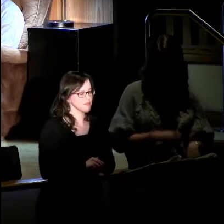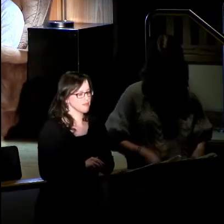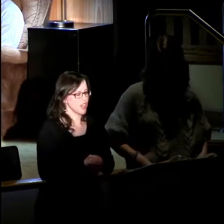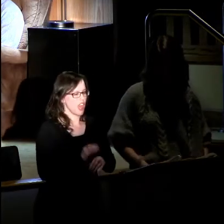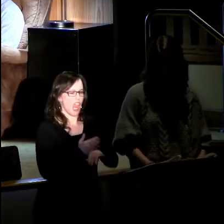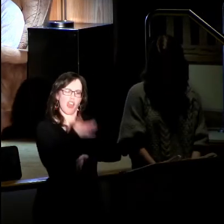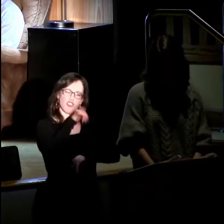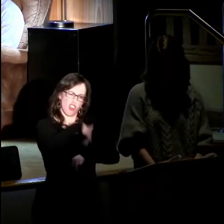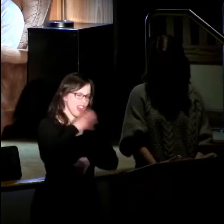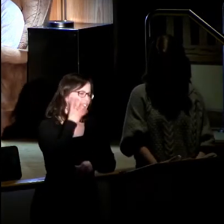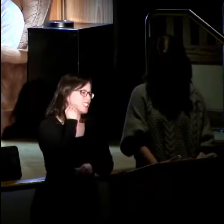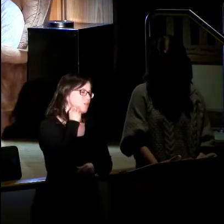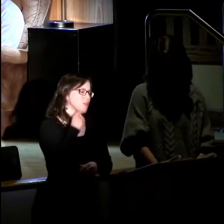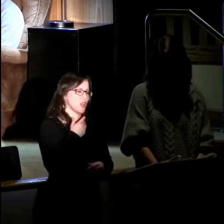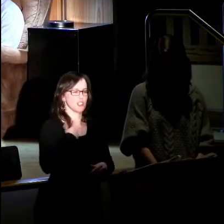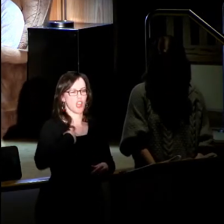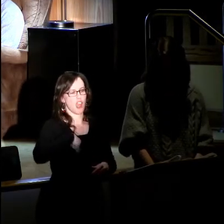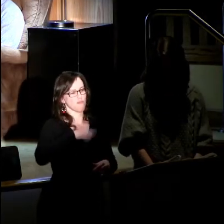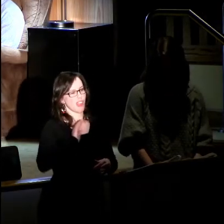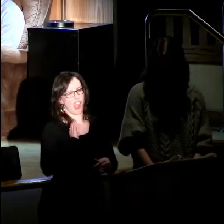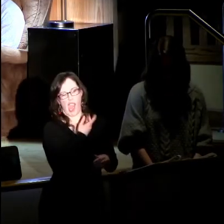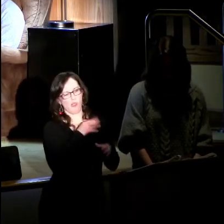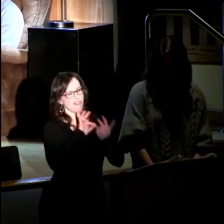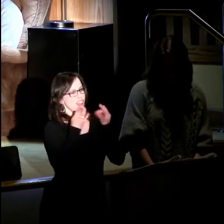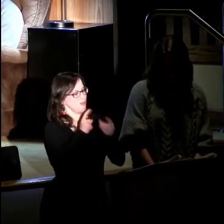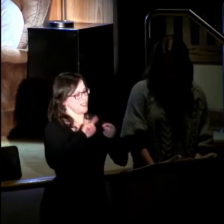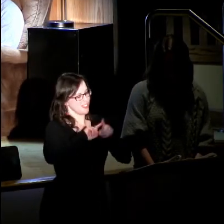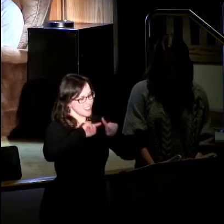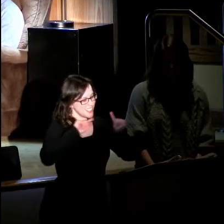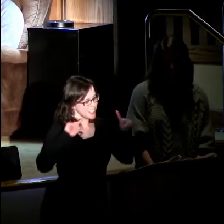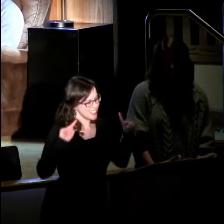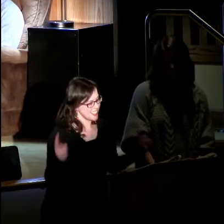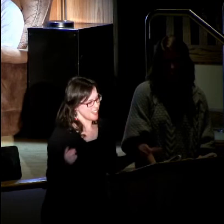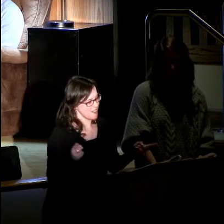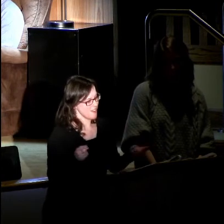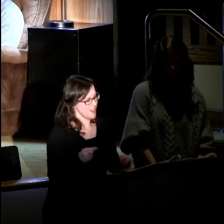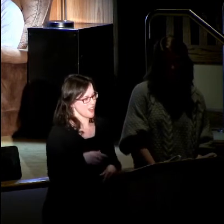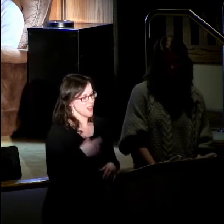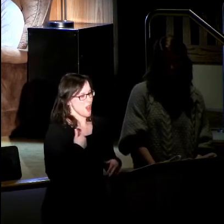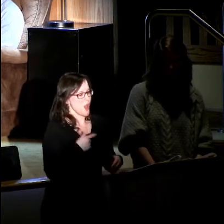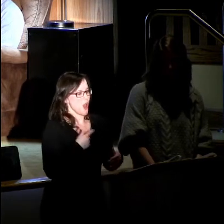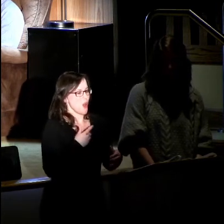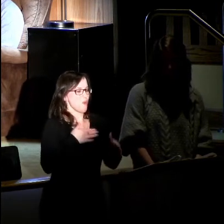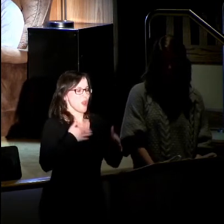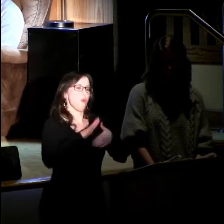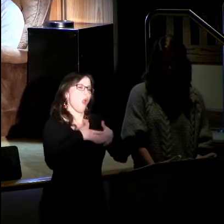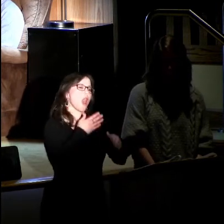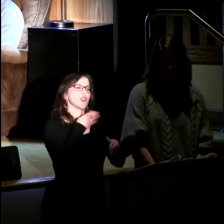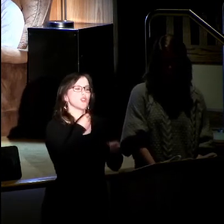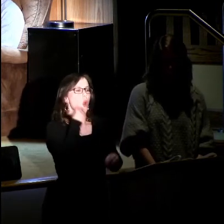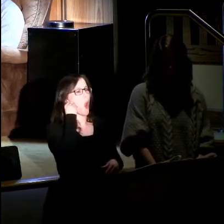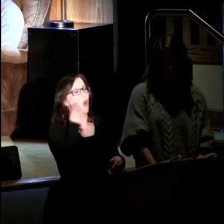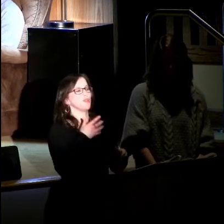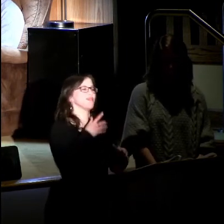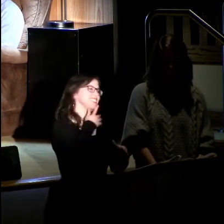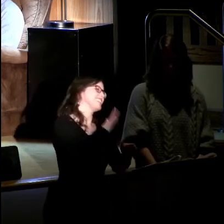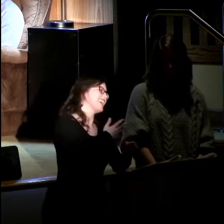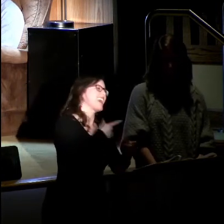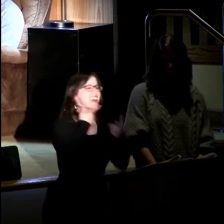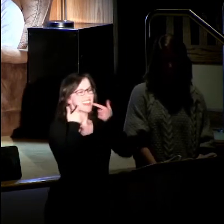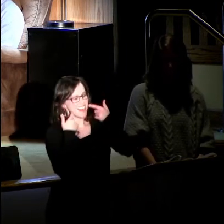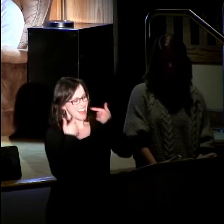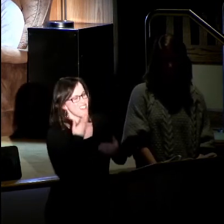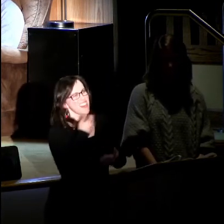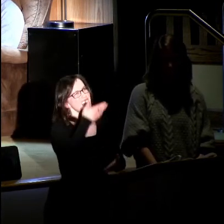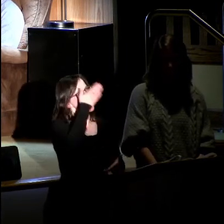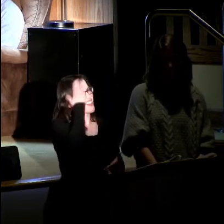We were a different family after that. I think we floated all the way home, singing and laughing and thanking the Lord for his goodness. Much to our surprise, we